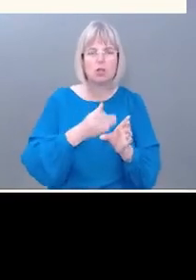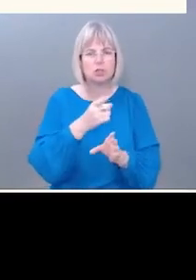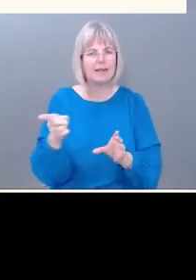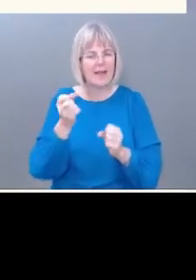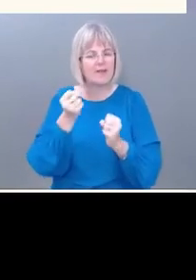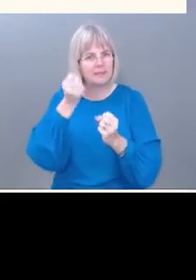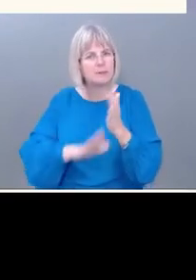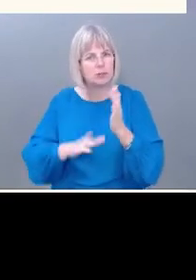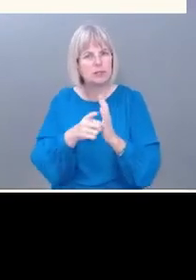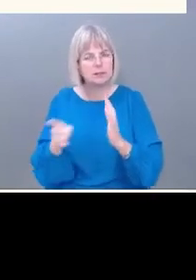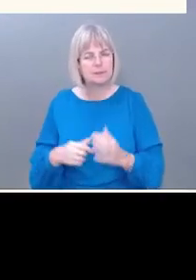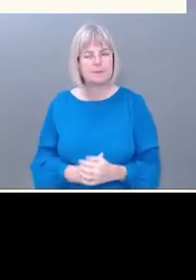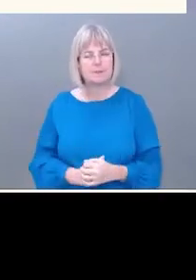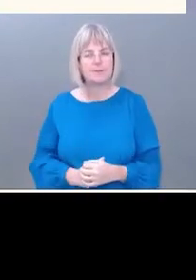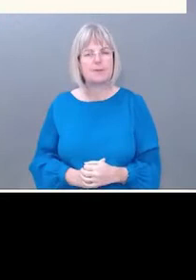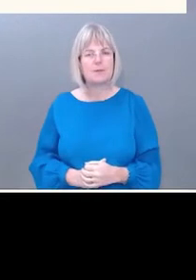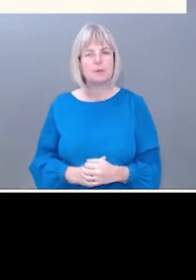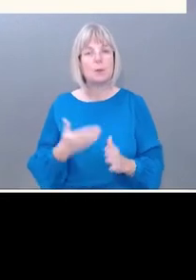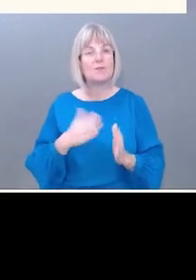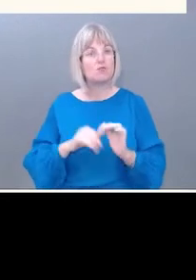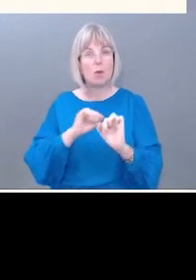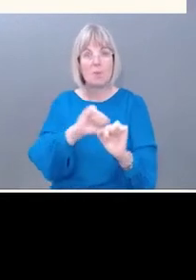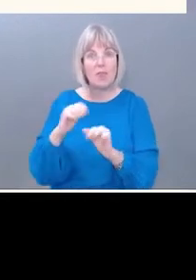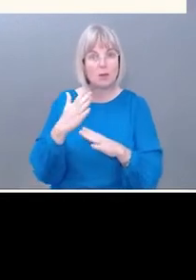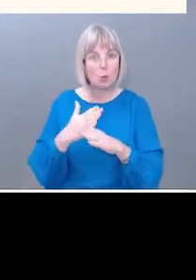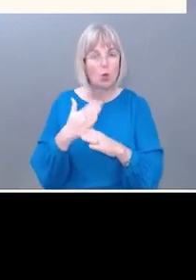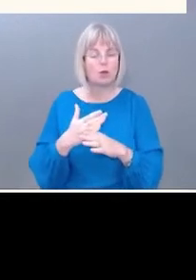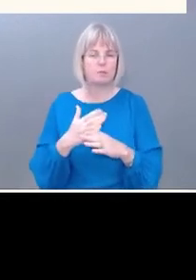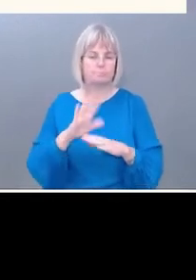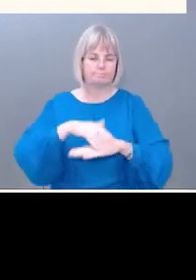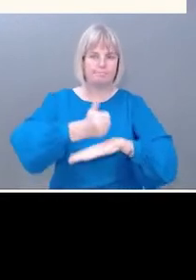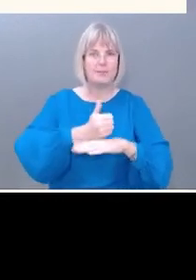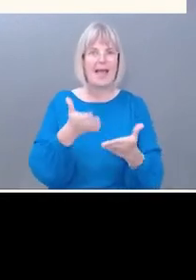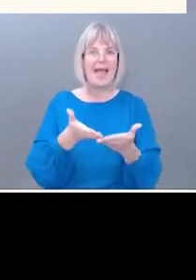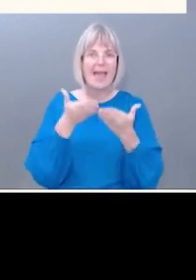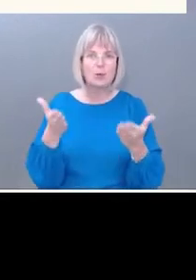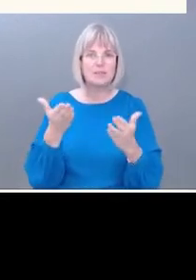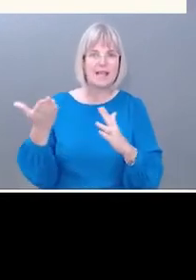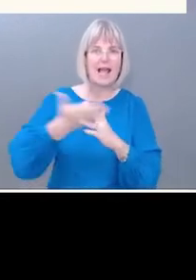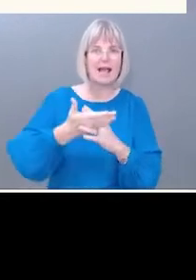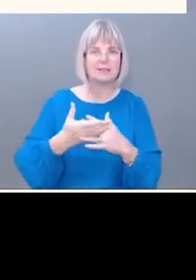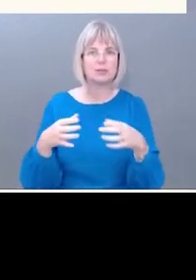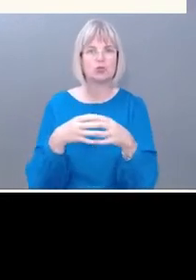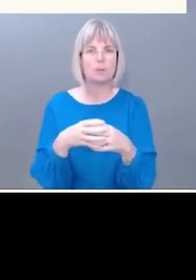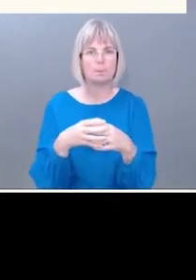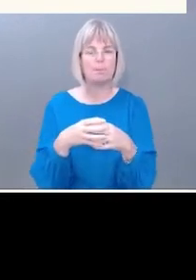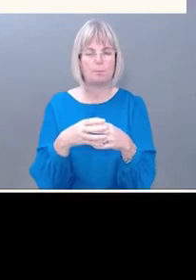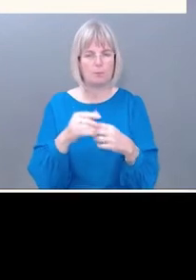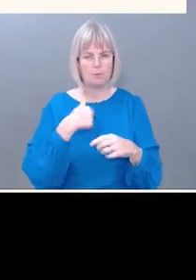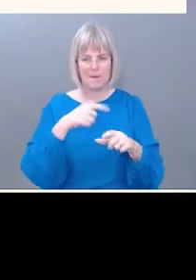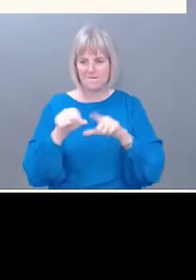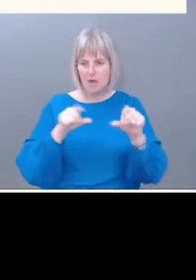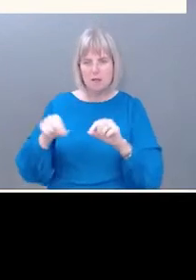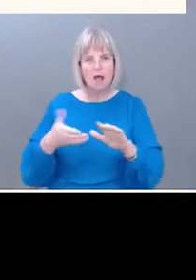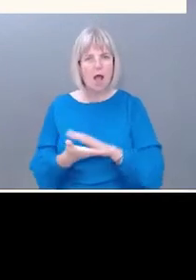that work, we've set up a equity of access group in which we invite undergraduate students, the assistant